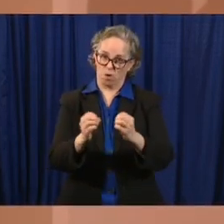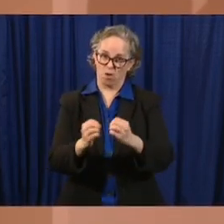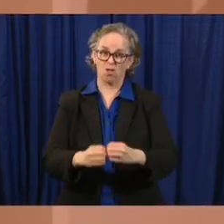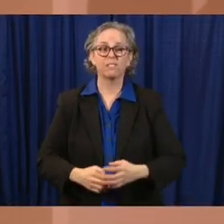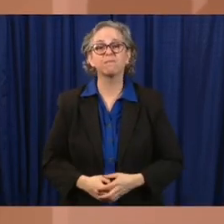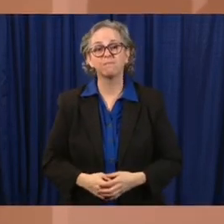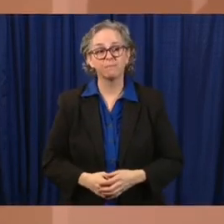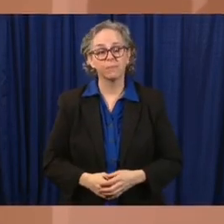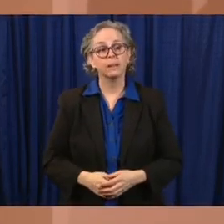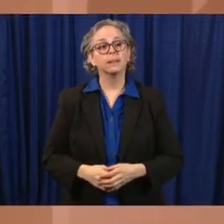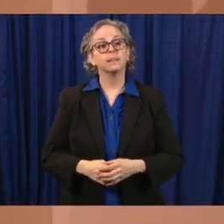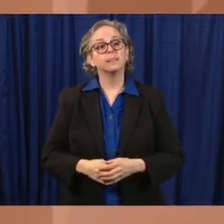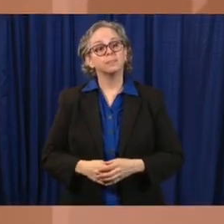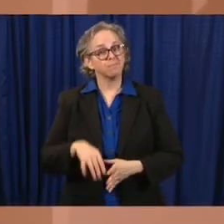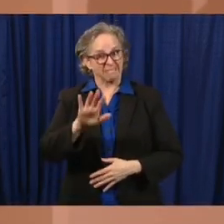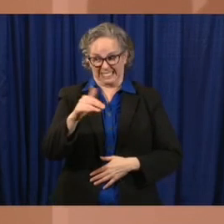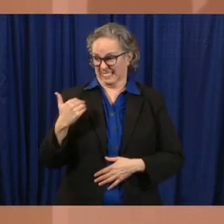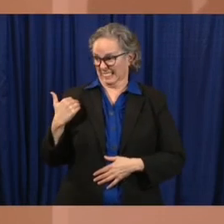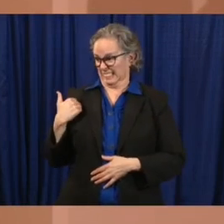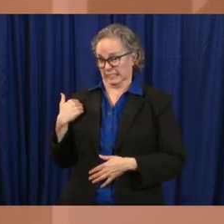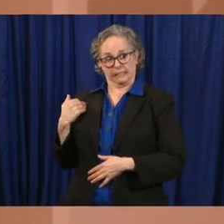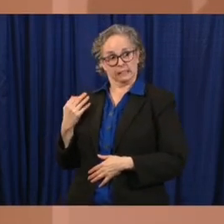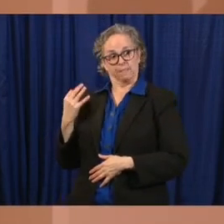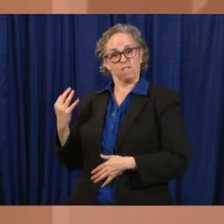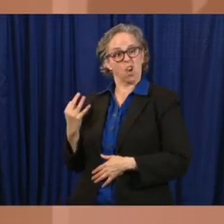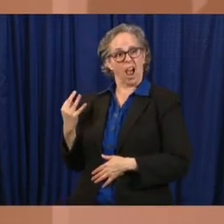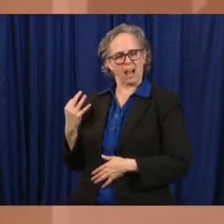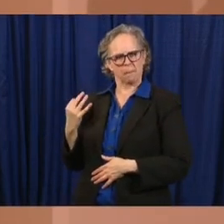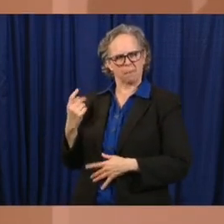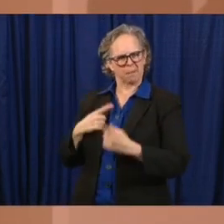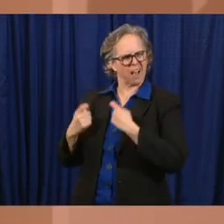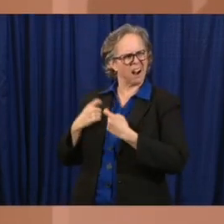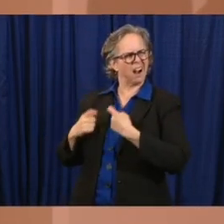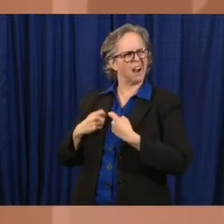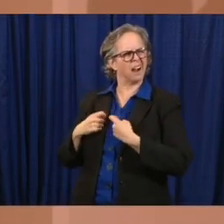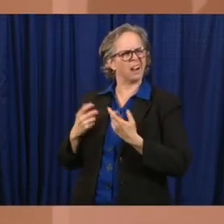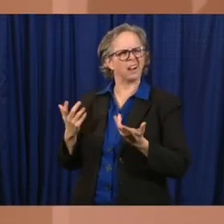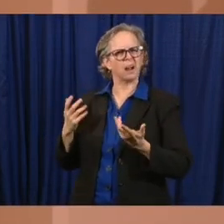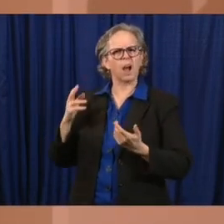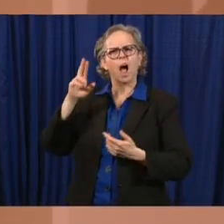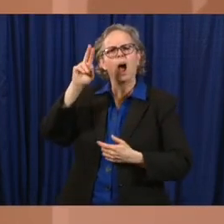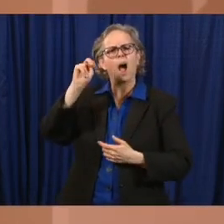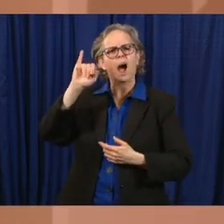Friday, had several questions about unemployment compensation and the 1099